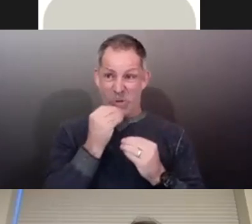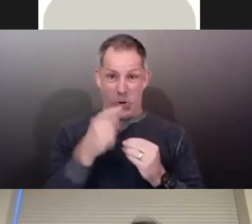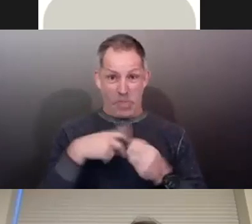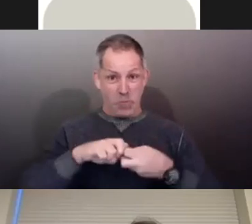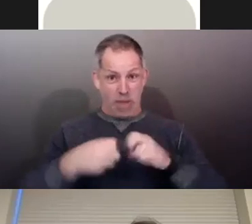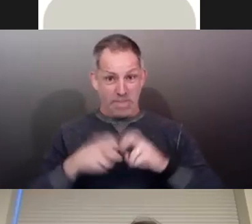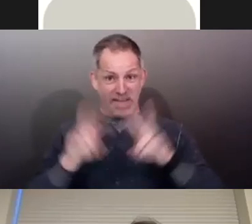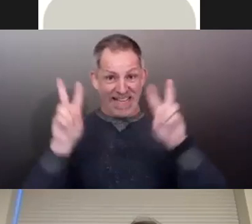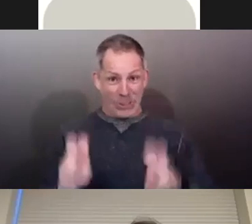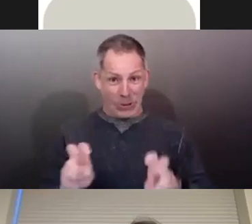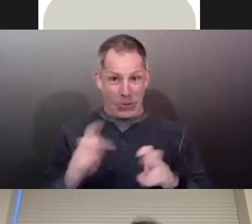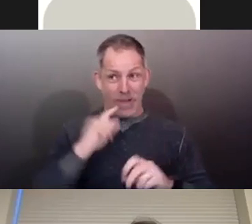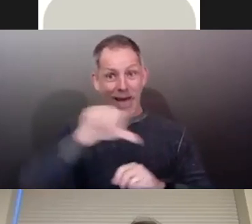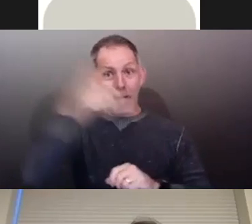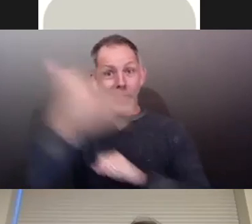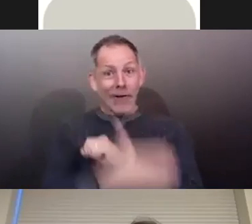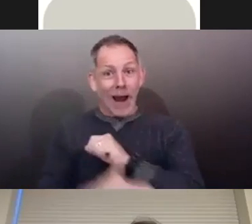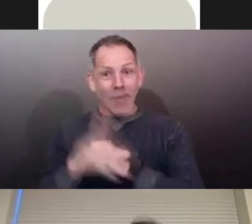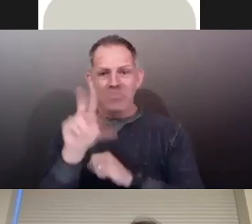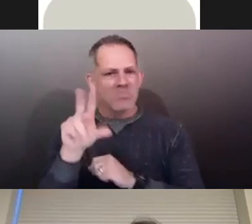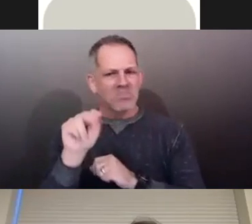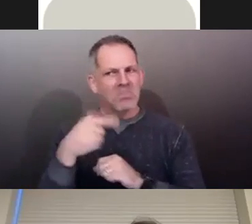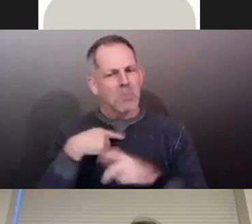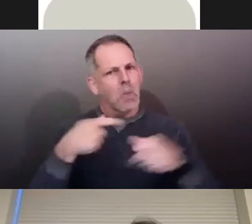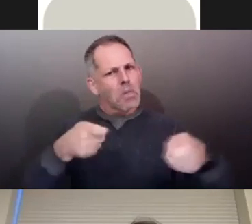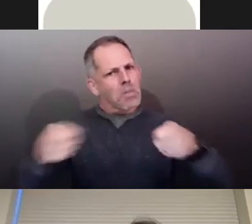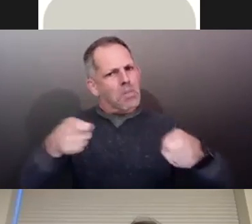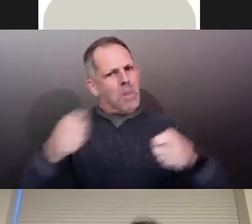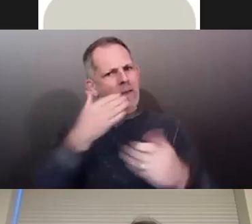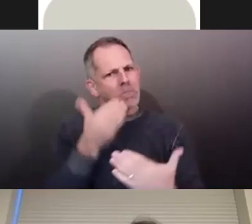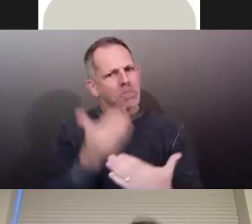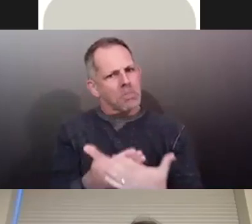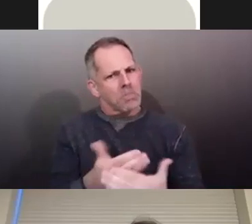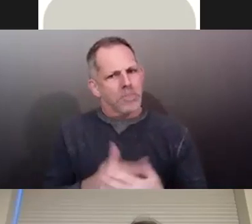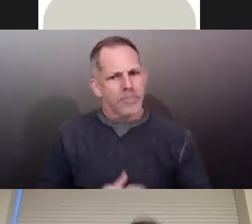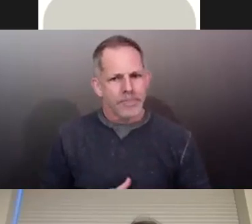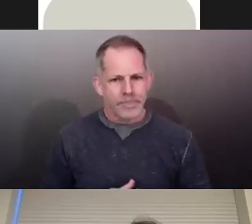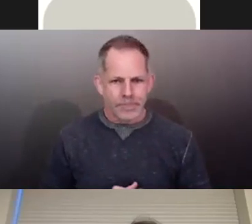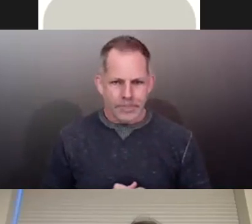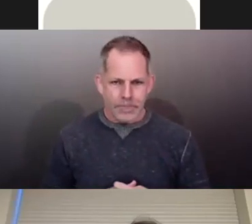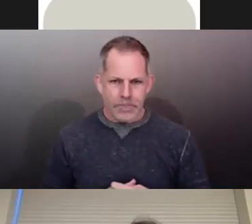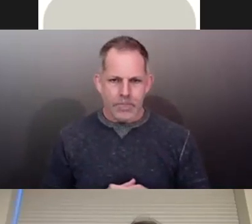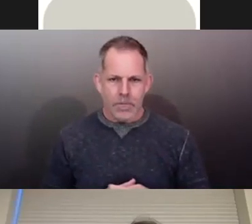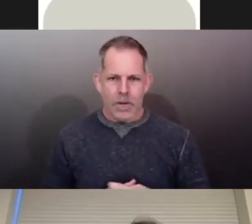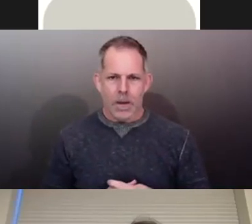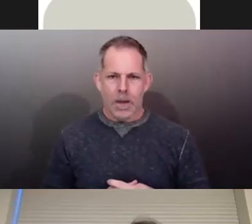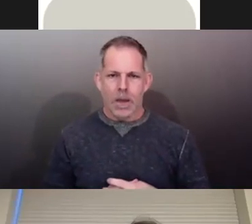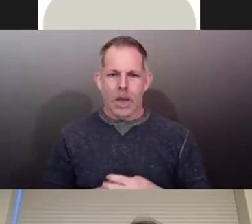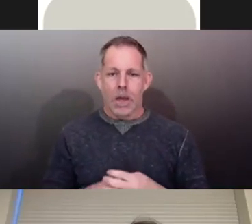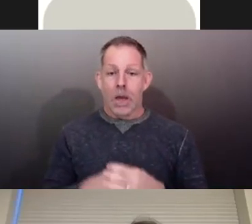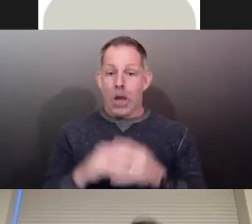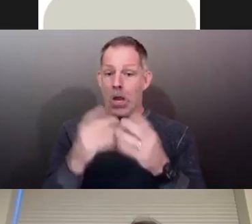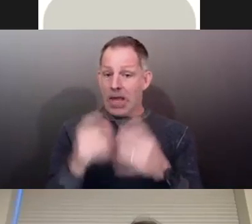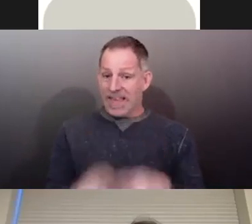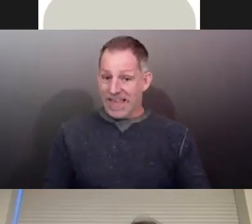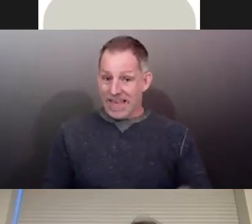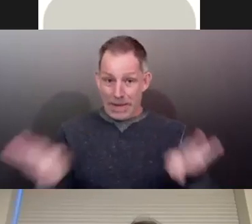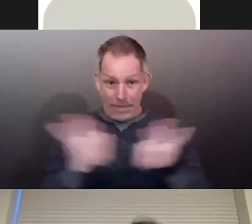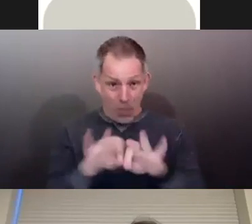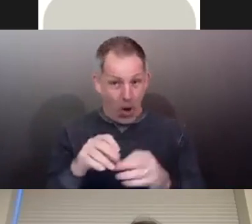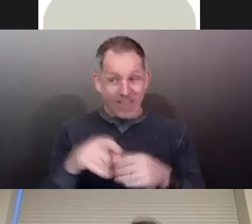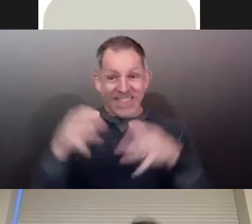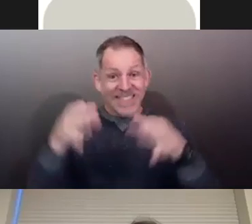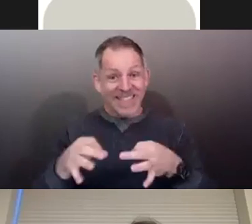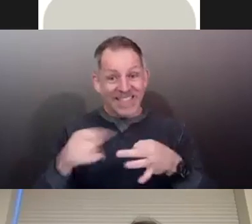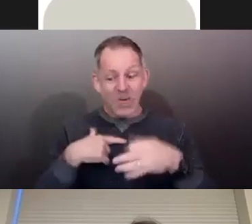The other area we made some early important decisions was to bulk purchase PPE, personal protective equipment, for first